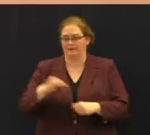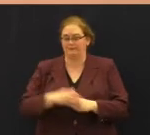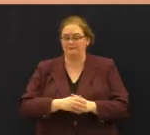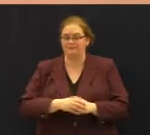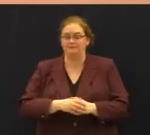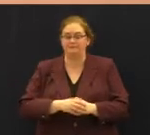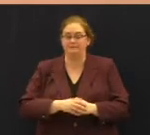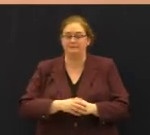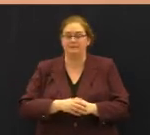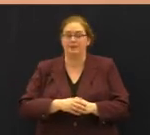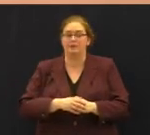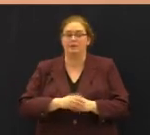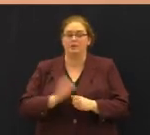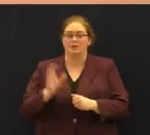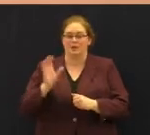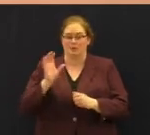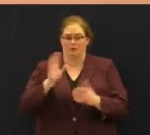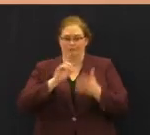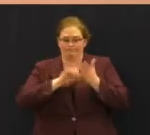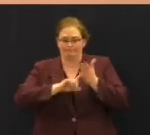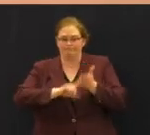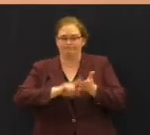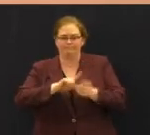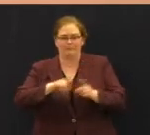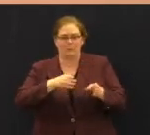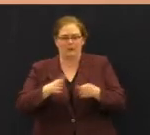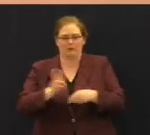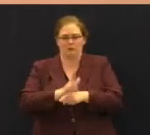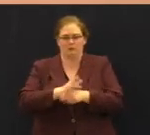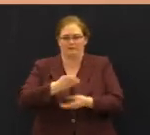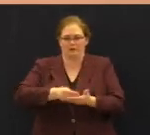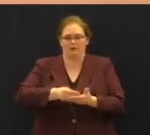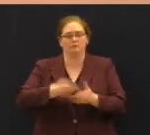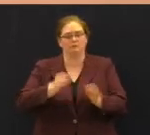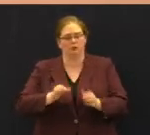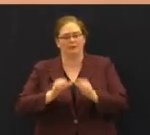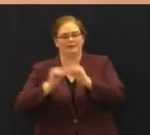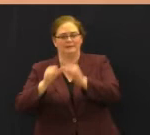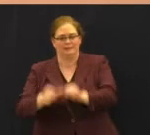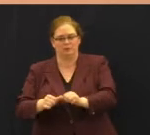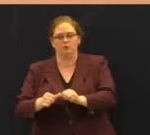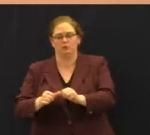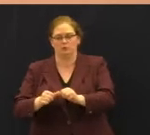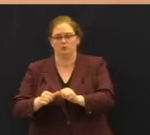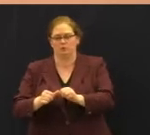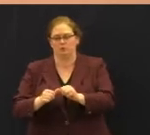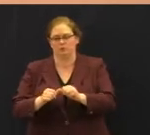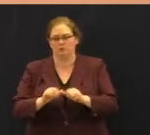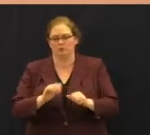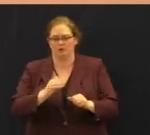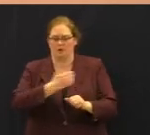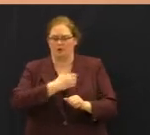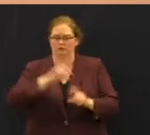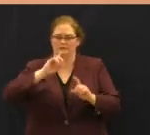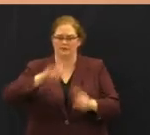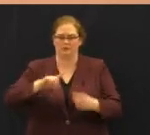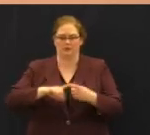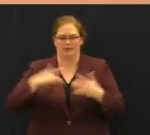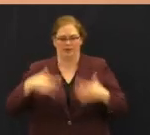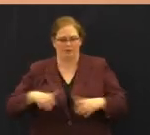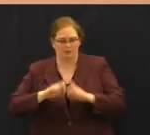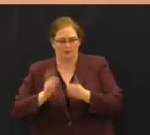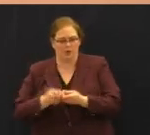We're looking at some ways to use this funding, certainly to continue our response with our health